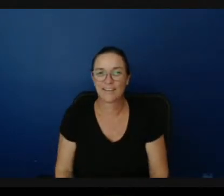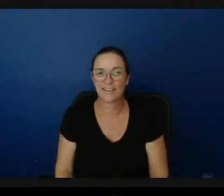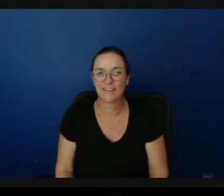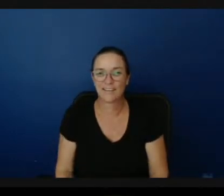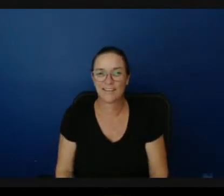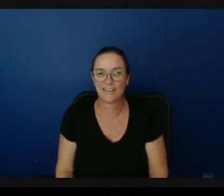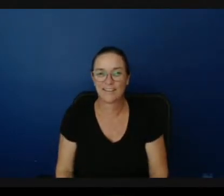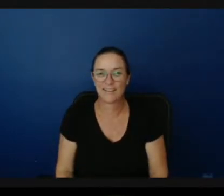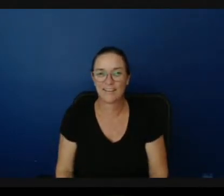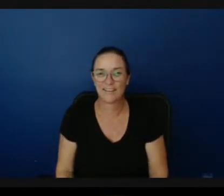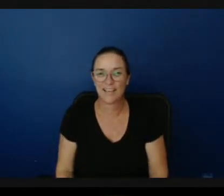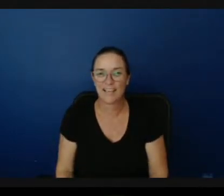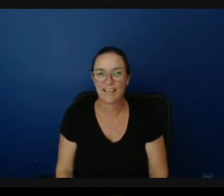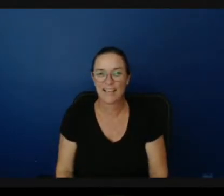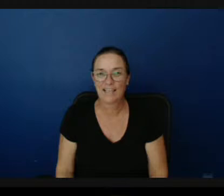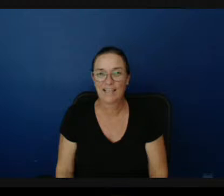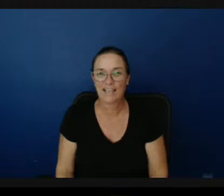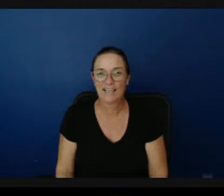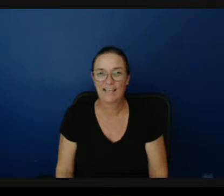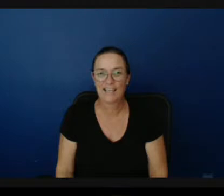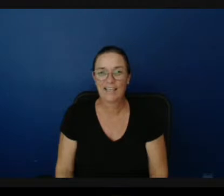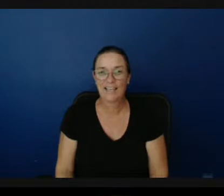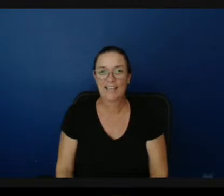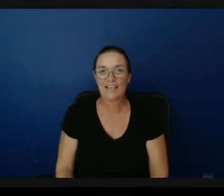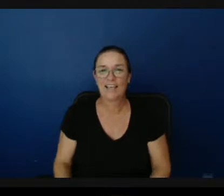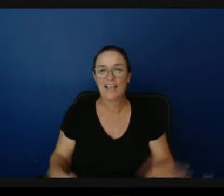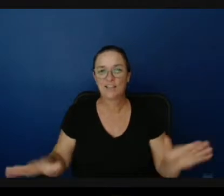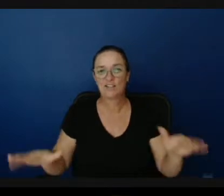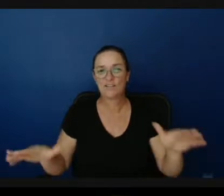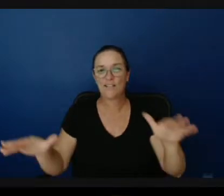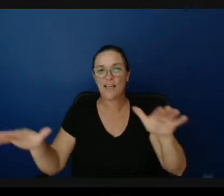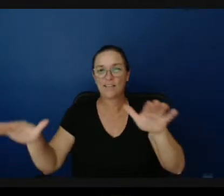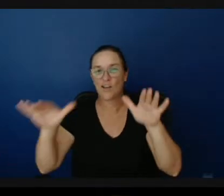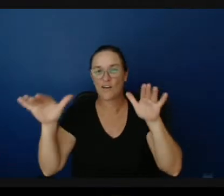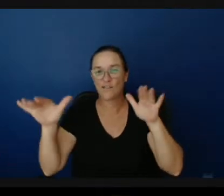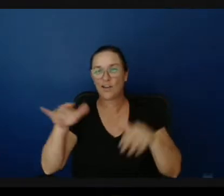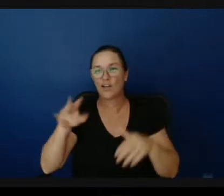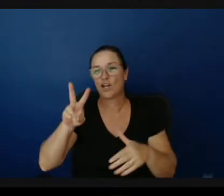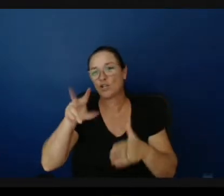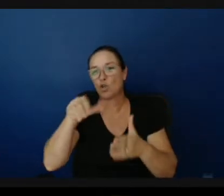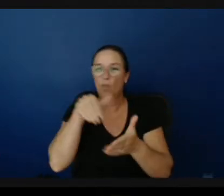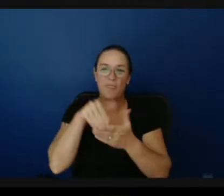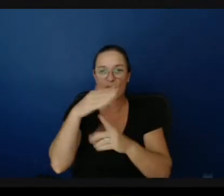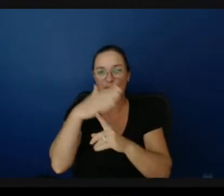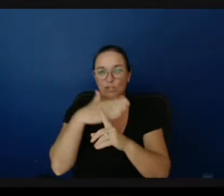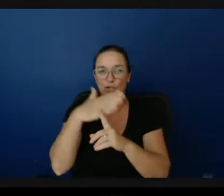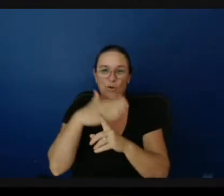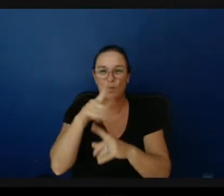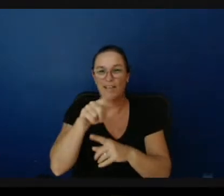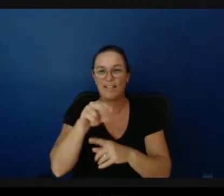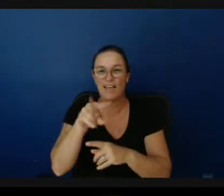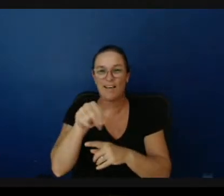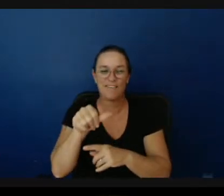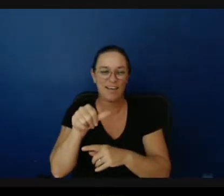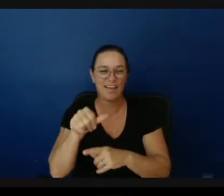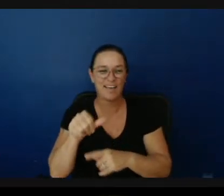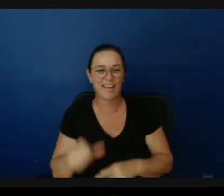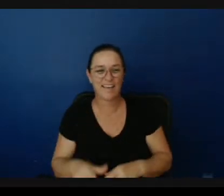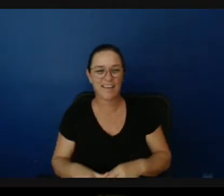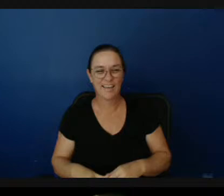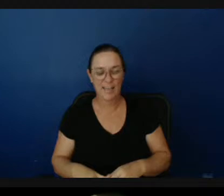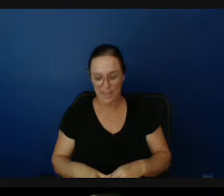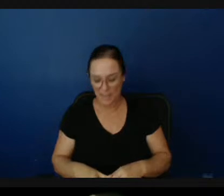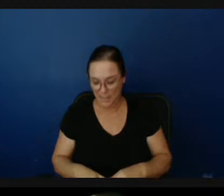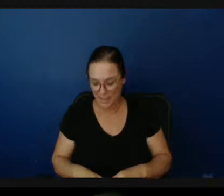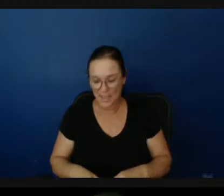just flies right above some 2,000-degree lava flows. Just I